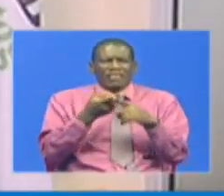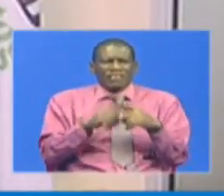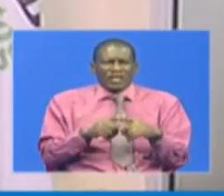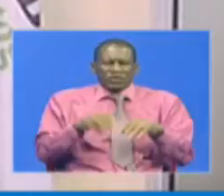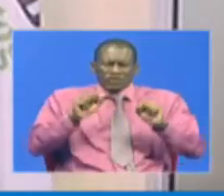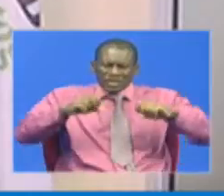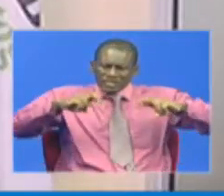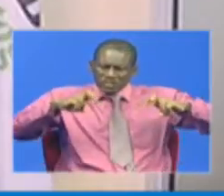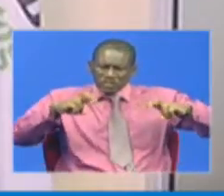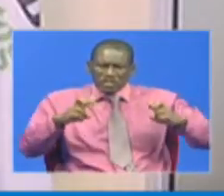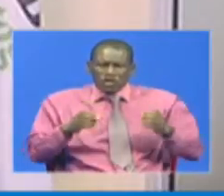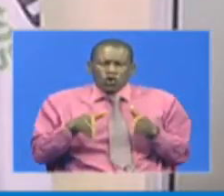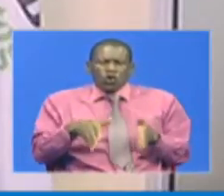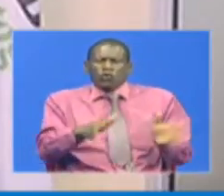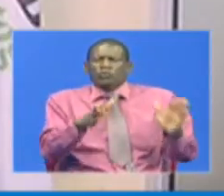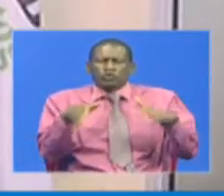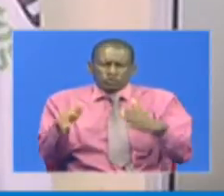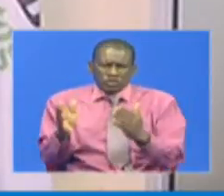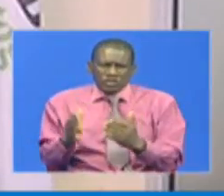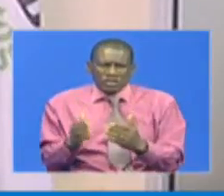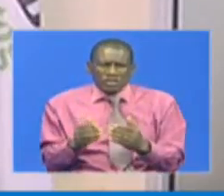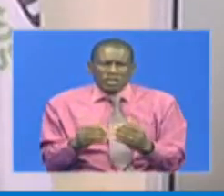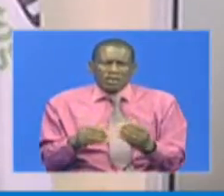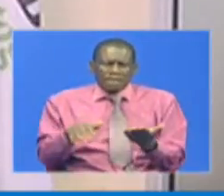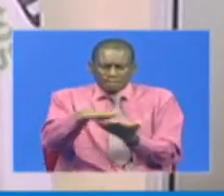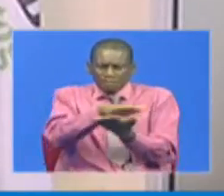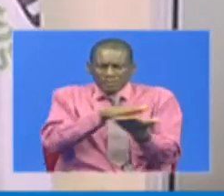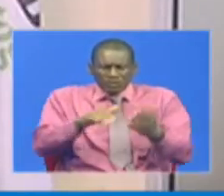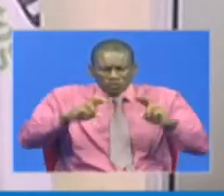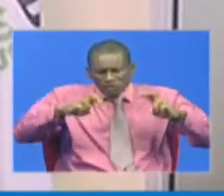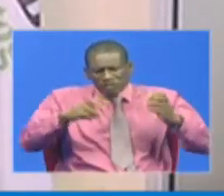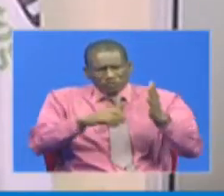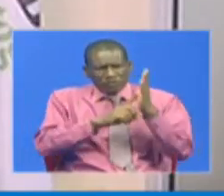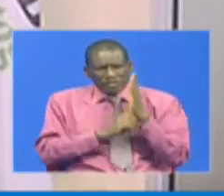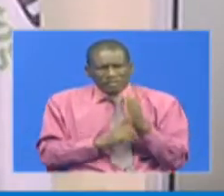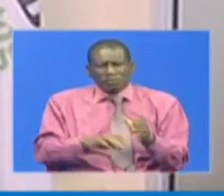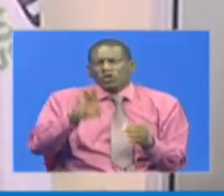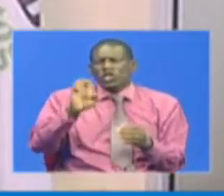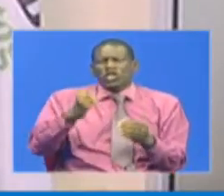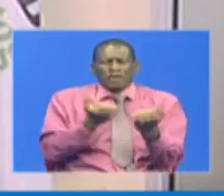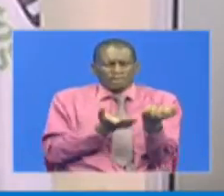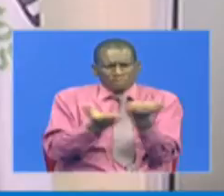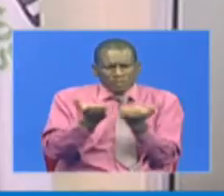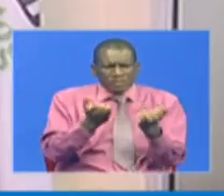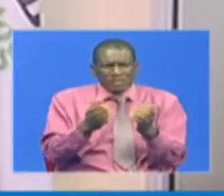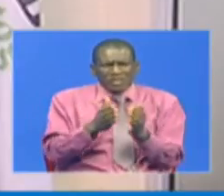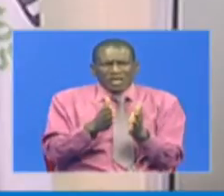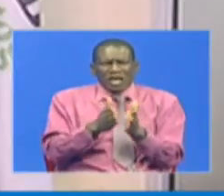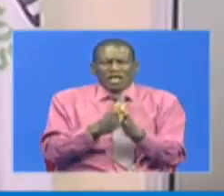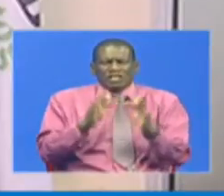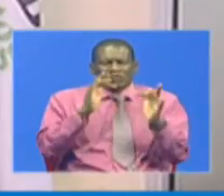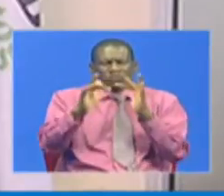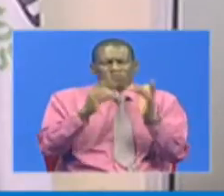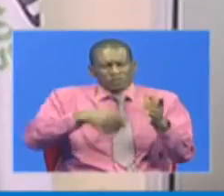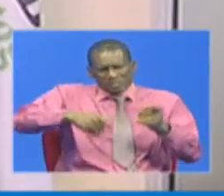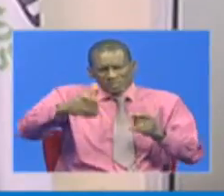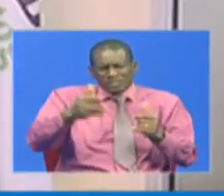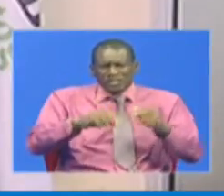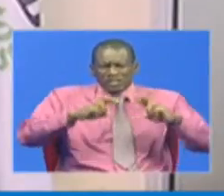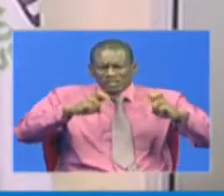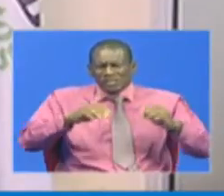at opportunities. Mainly you look at, for example, e-commerce and online sales. You look at